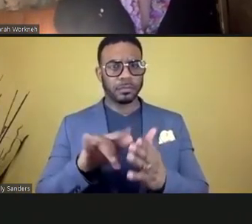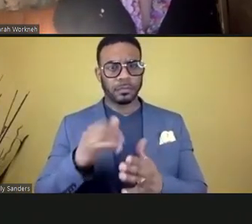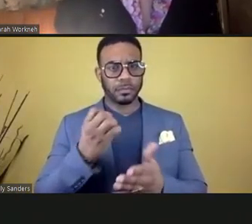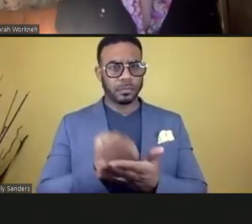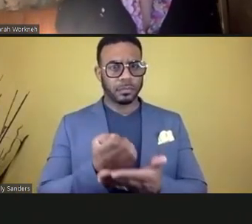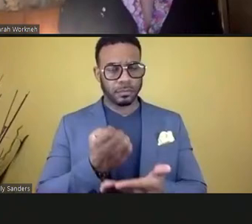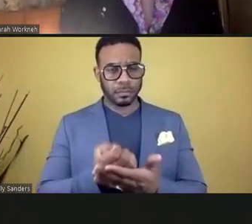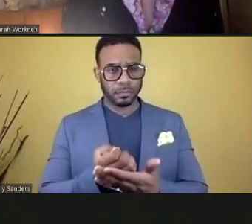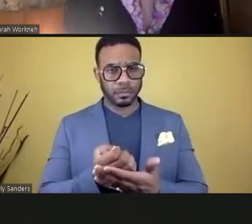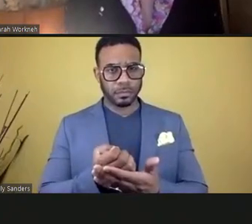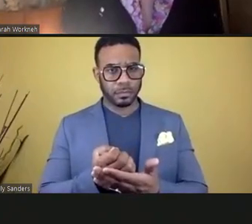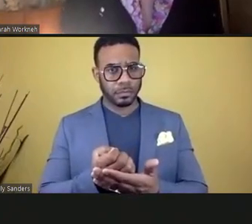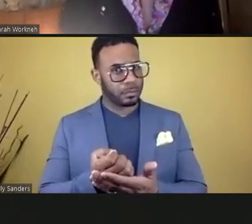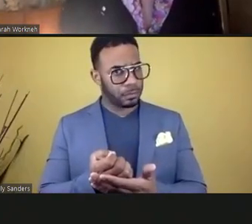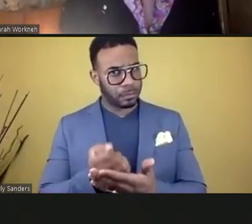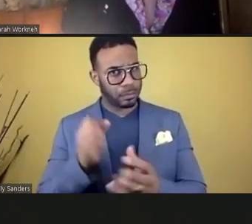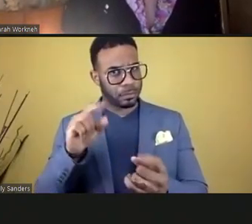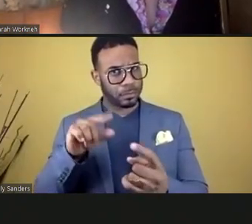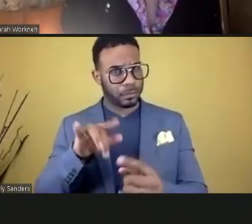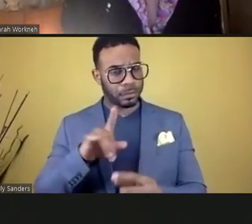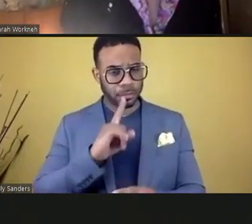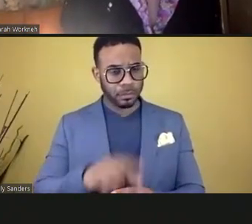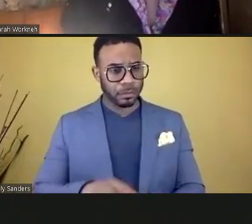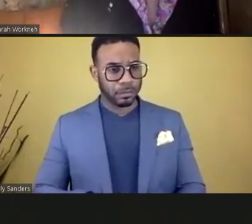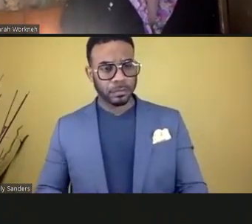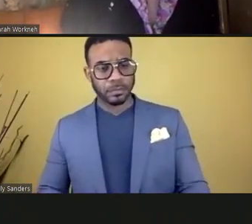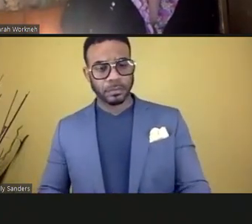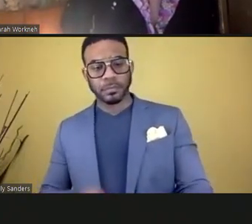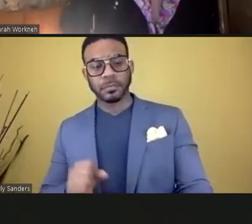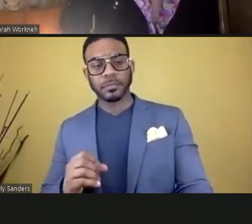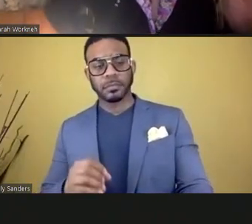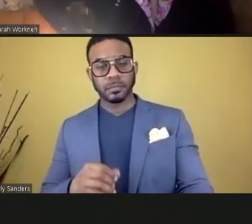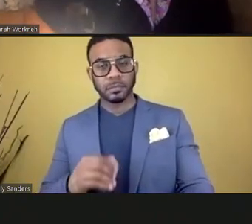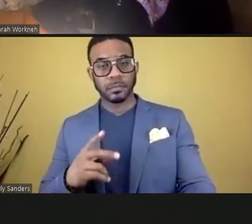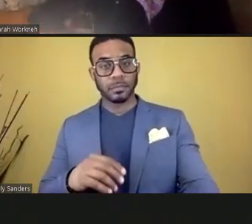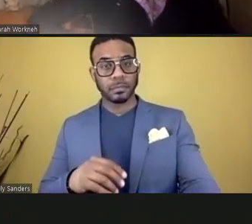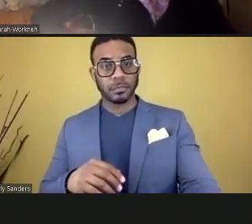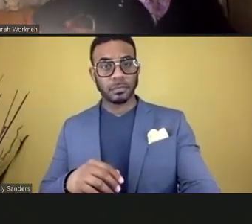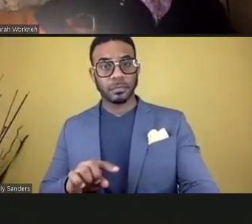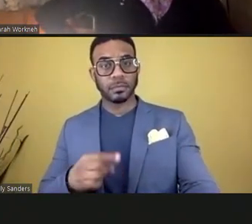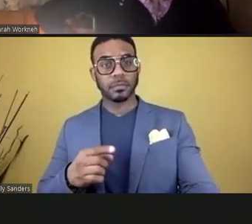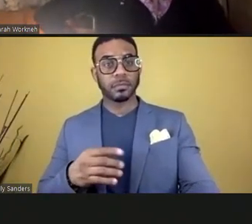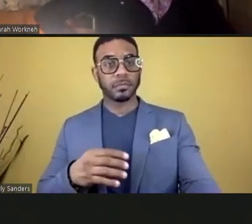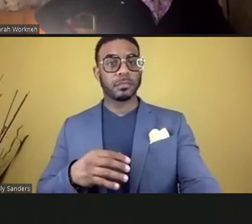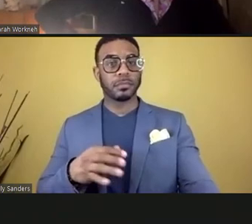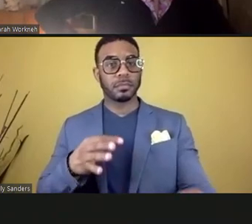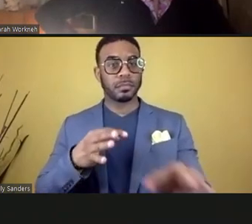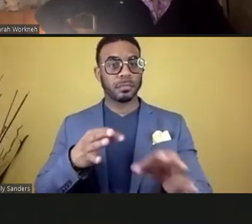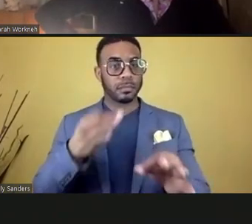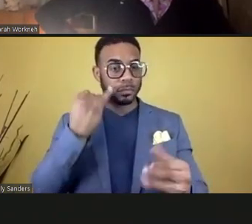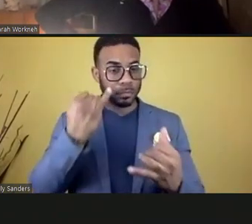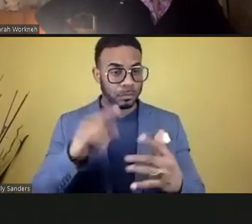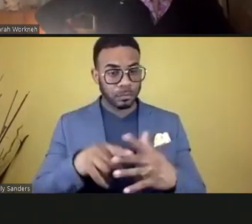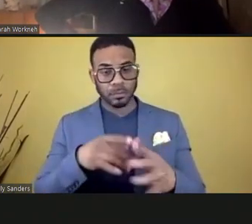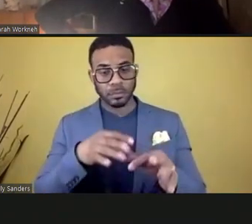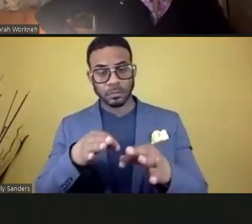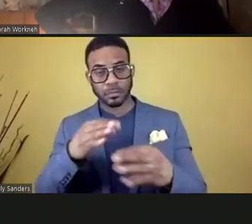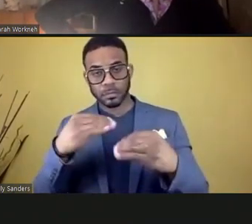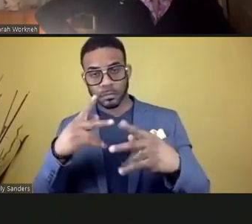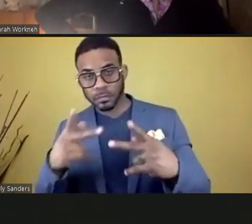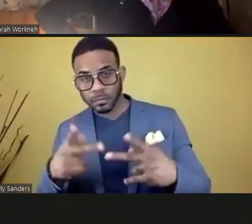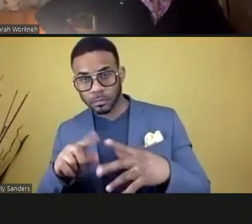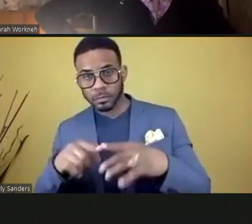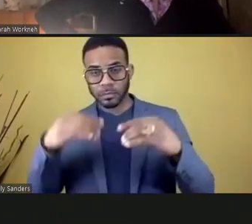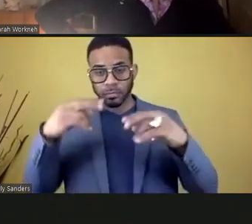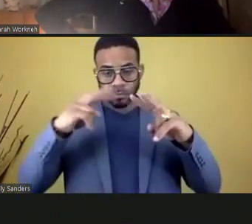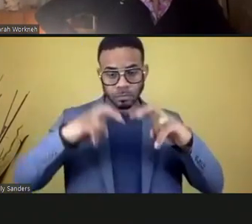economic input can be. So the project starts to explore those ideas and starts to explore marketplace and starts to